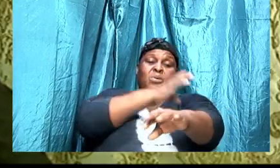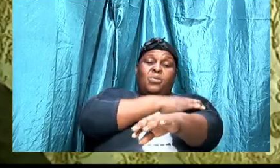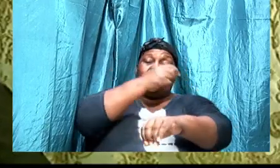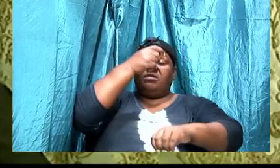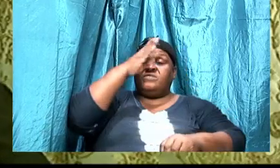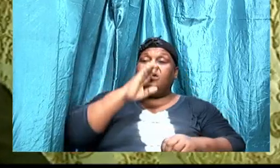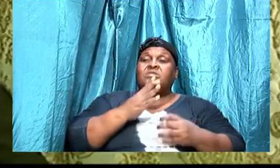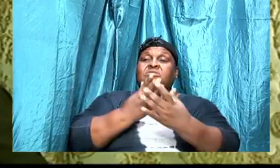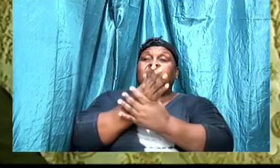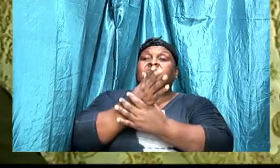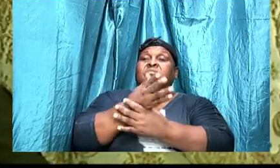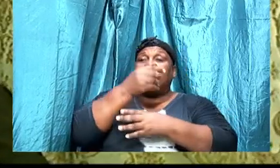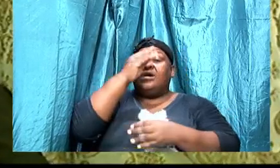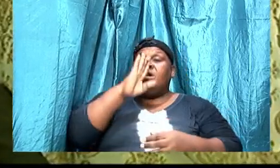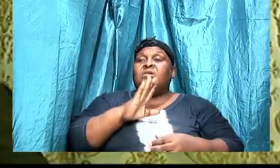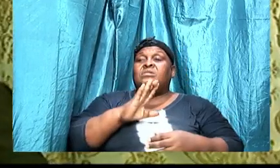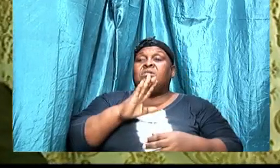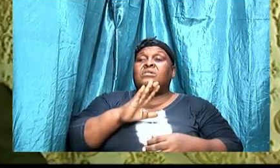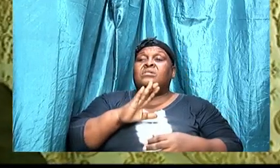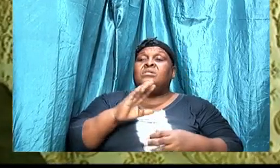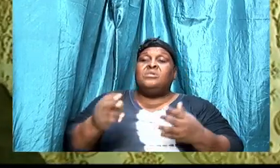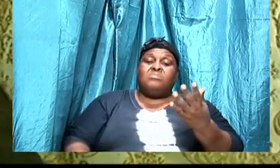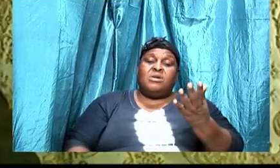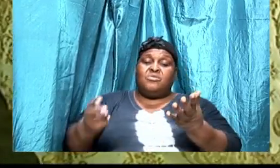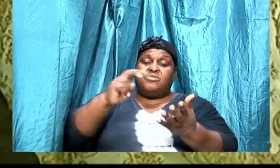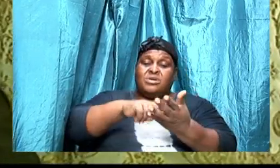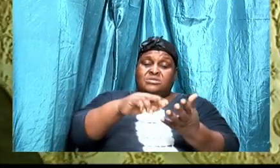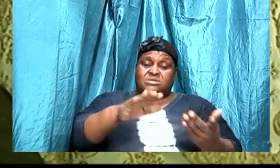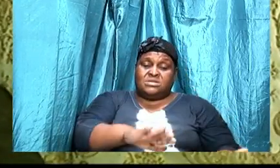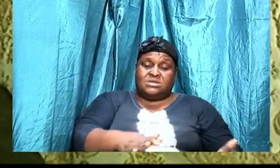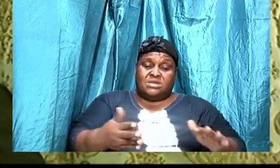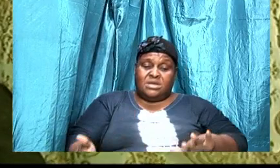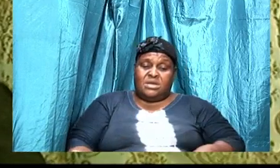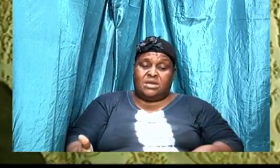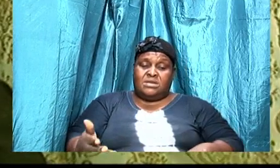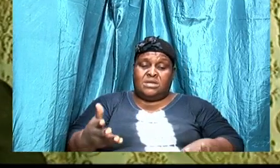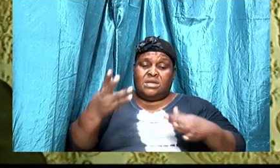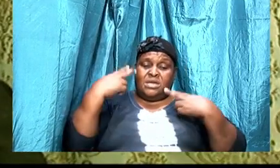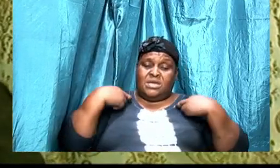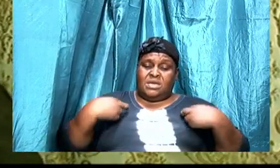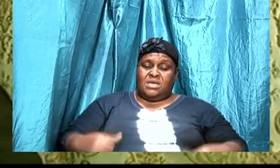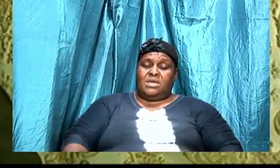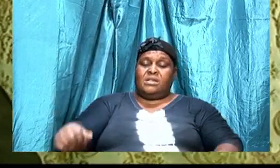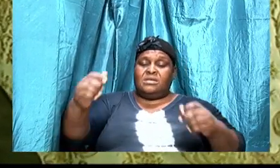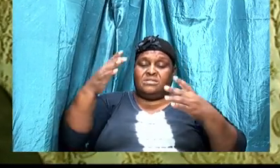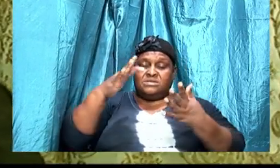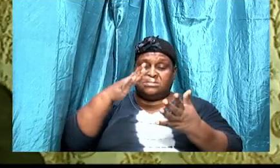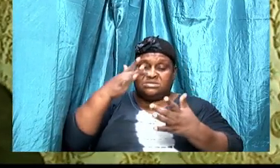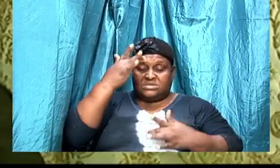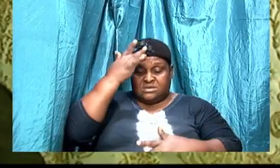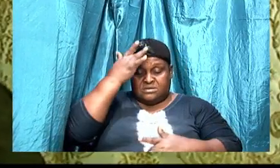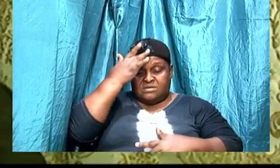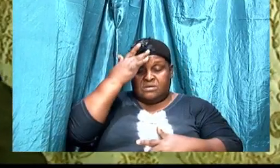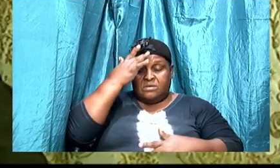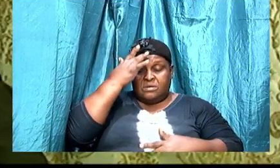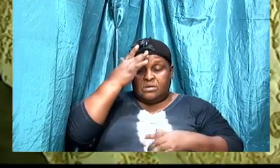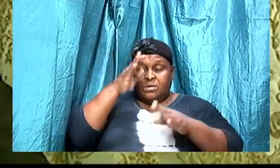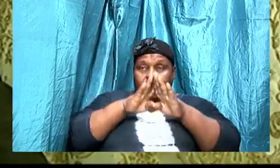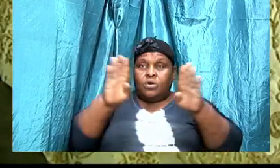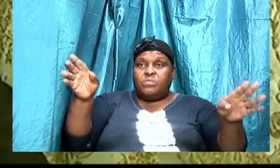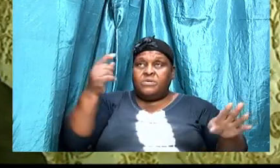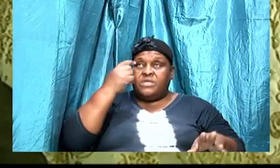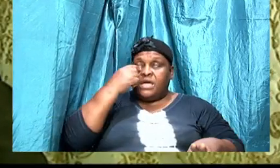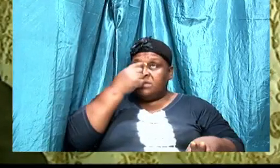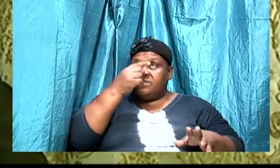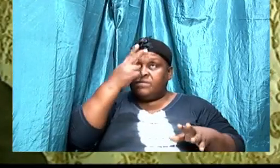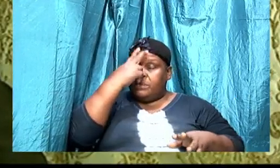by healing the sick, by raising the dead, by opening the eyes of the blind. You know, people said everywhere he